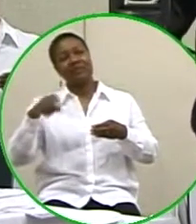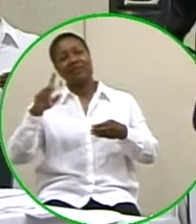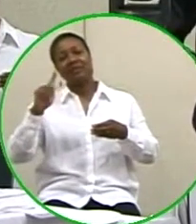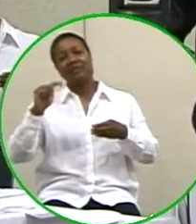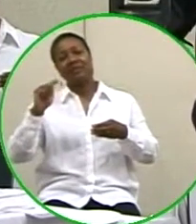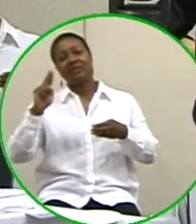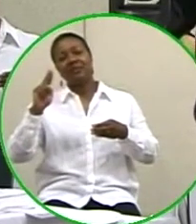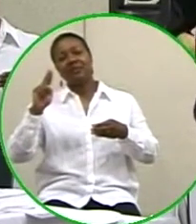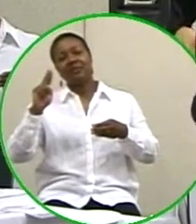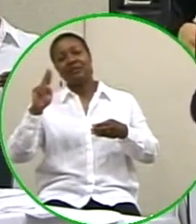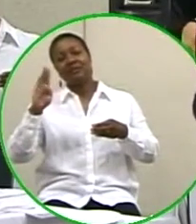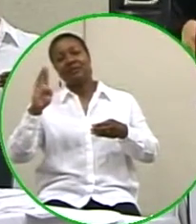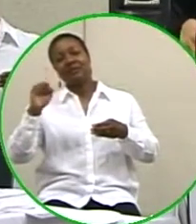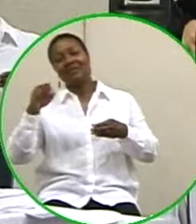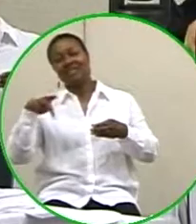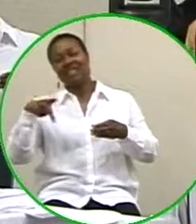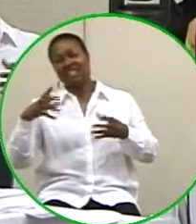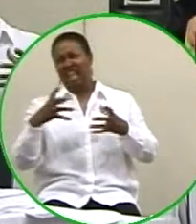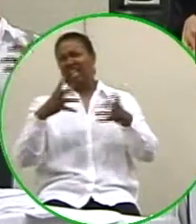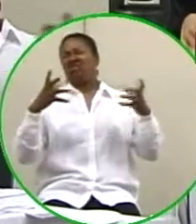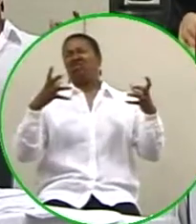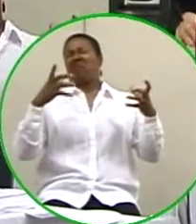much jelly in my opinion. Can